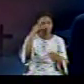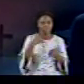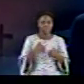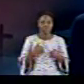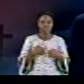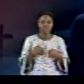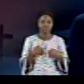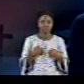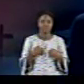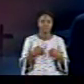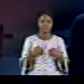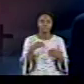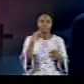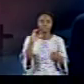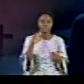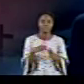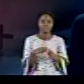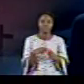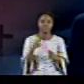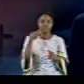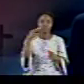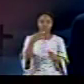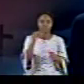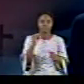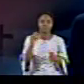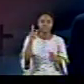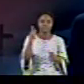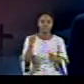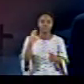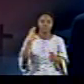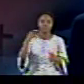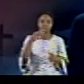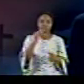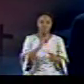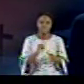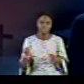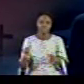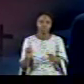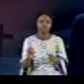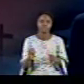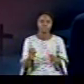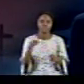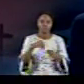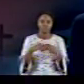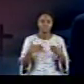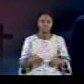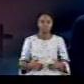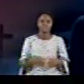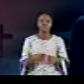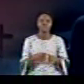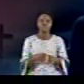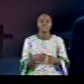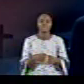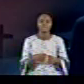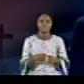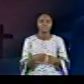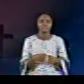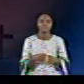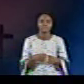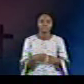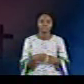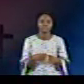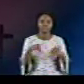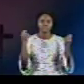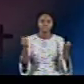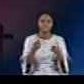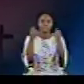6 months. But at Taraba Global Crusade, the Lord healed him, and since then, he's been free. Hallelujah. My name is